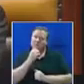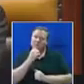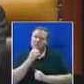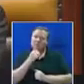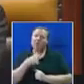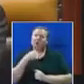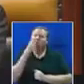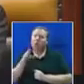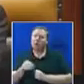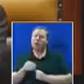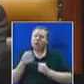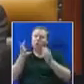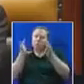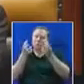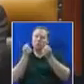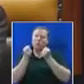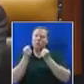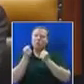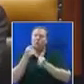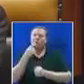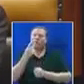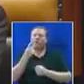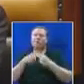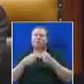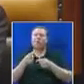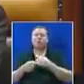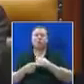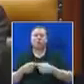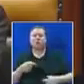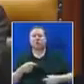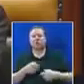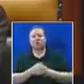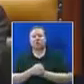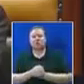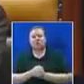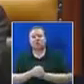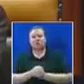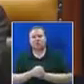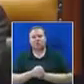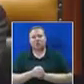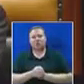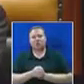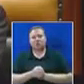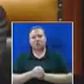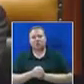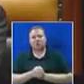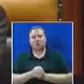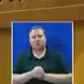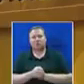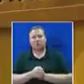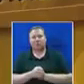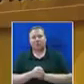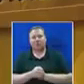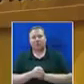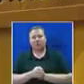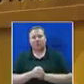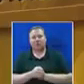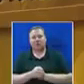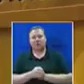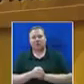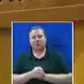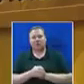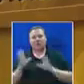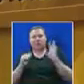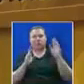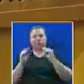to withdraw what we have said about the president. House Chairperson, I'm requesting you to do that. House Chairperson, with the greatest